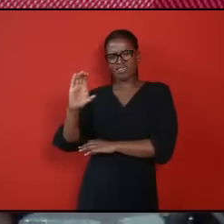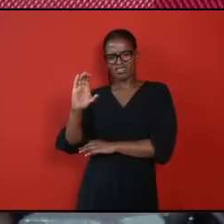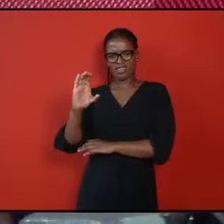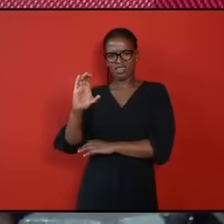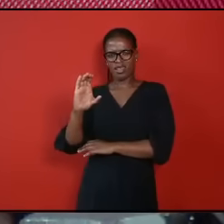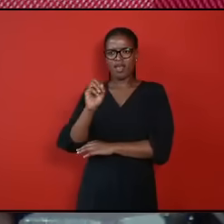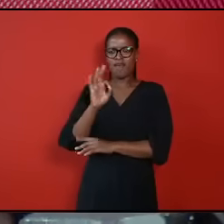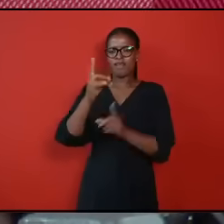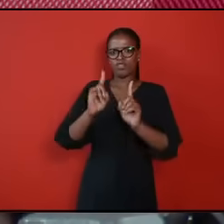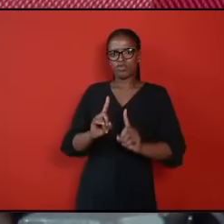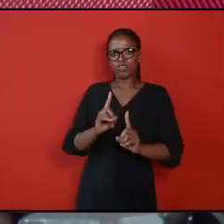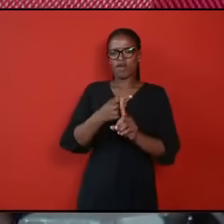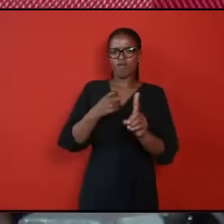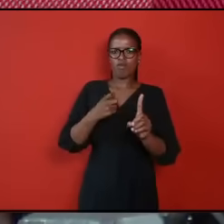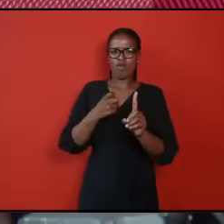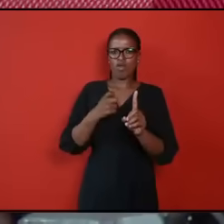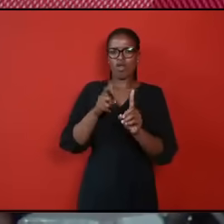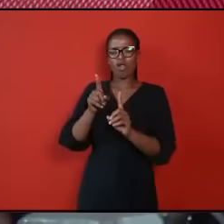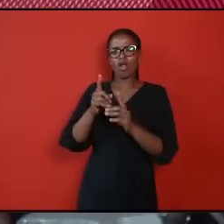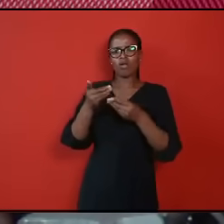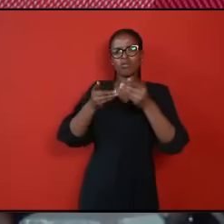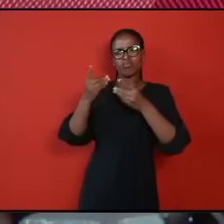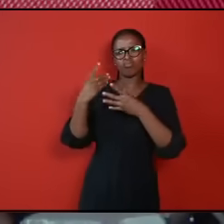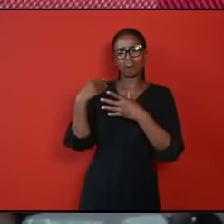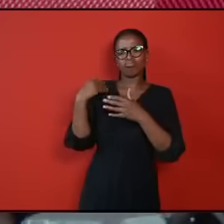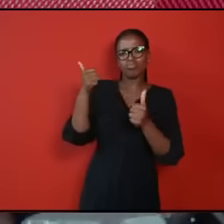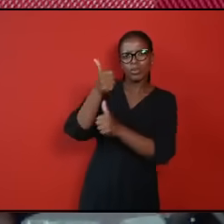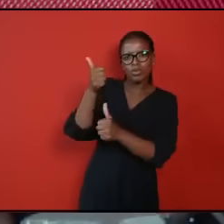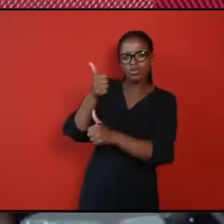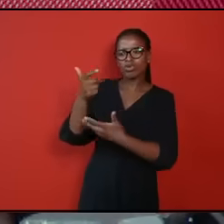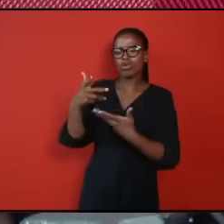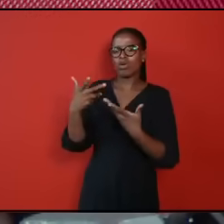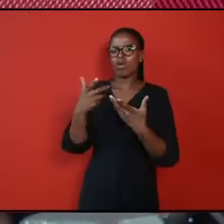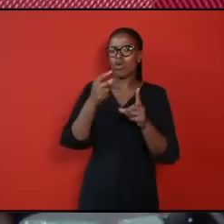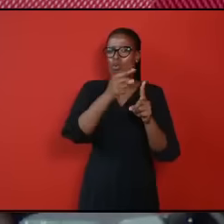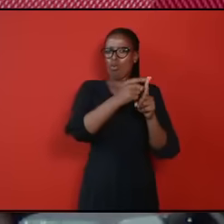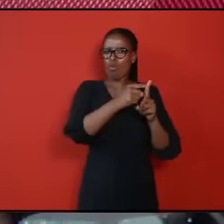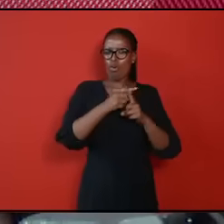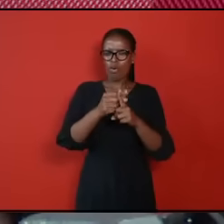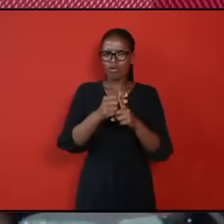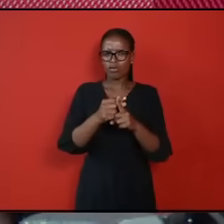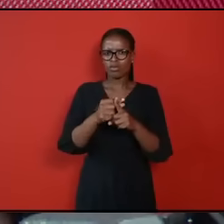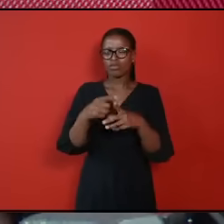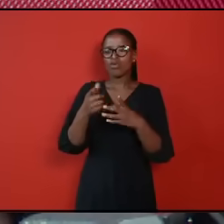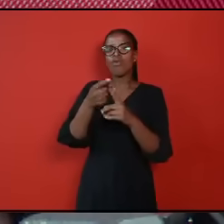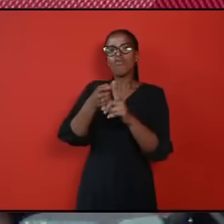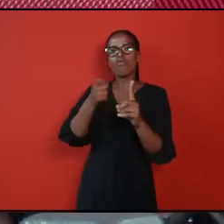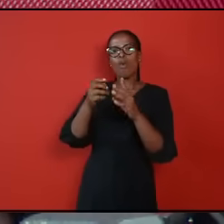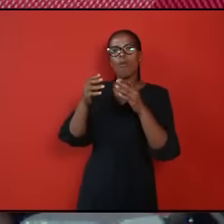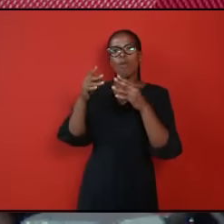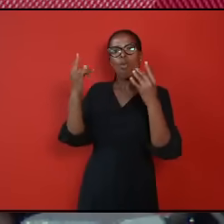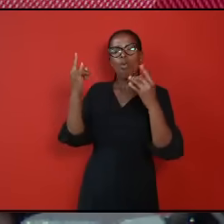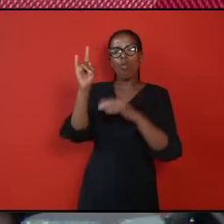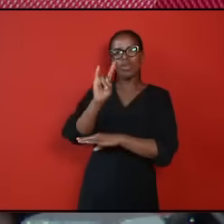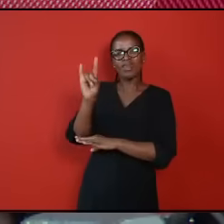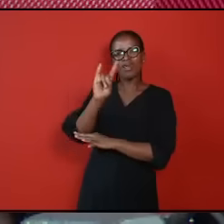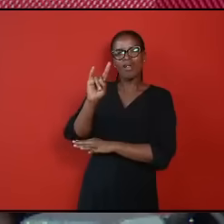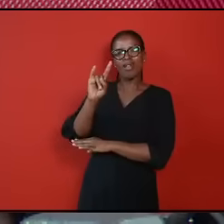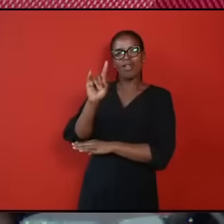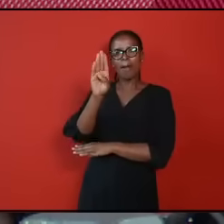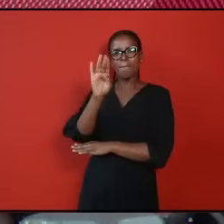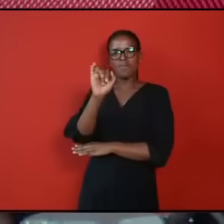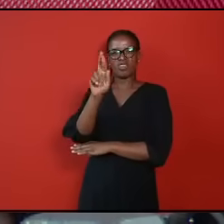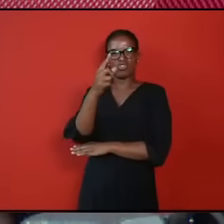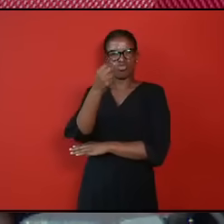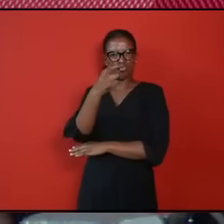especially coming from the deputy's words at Birchwood, highlighting that there were a lot of